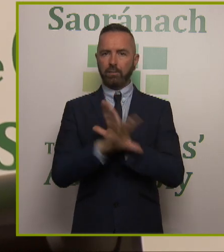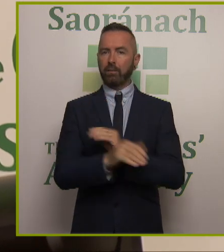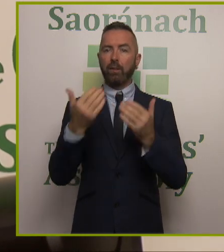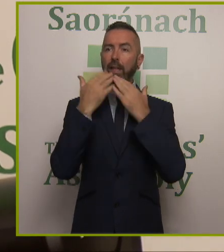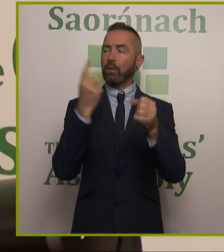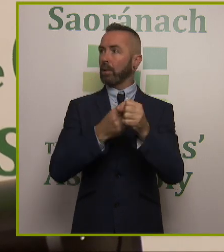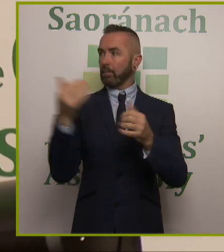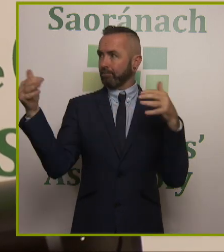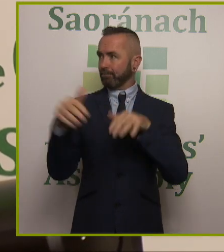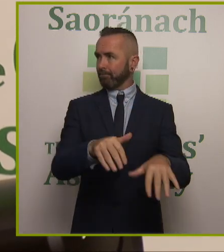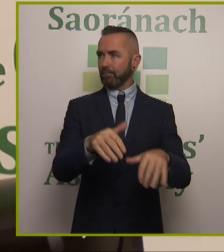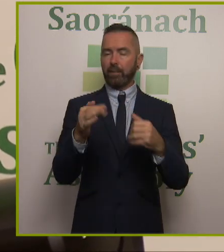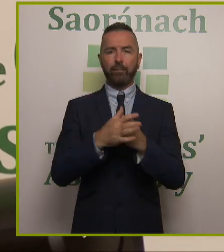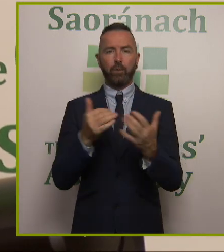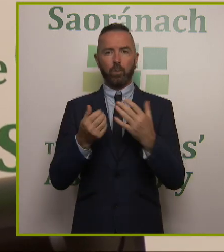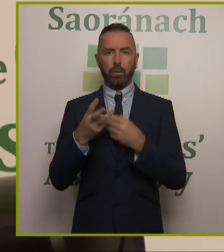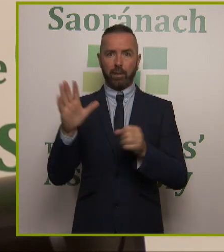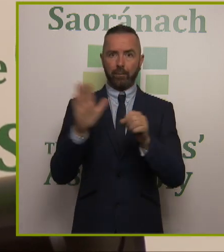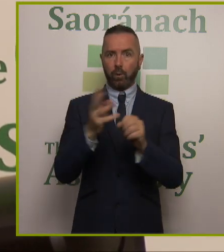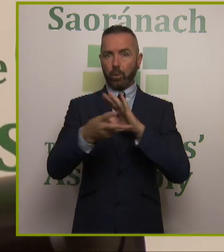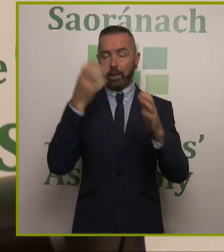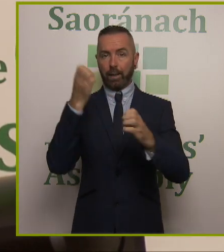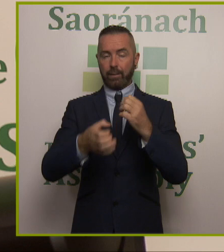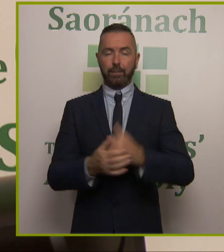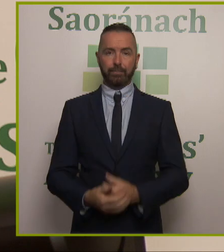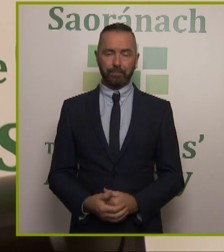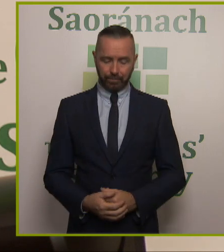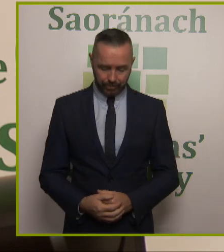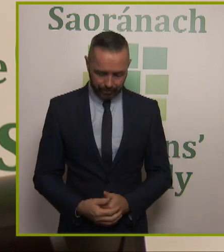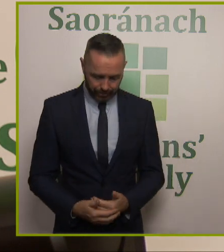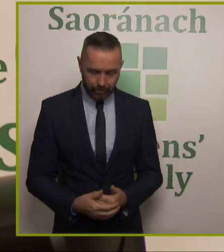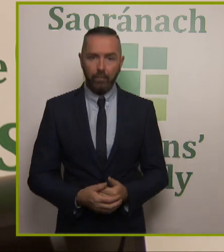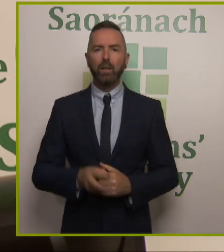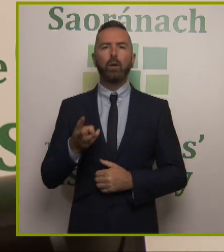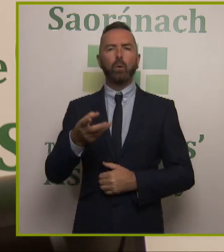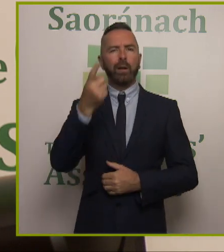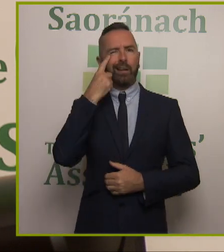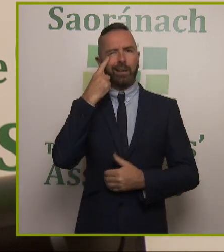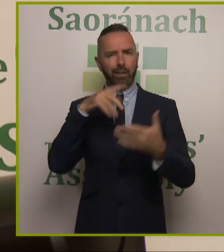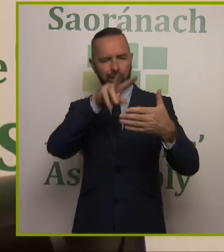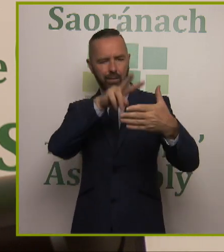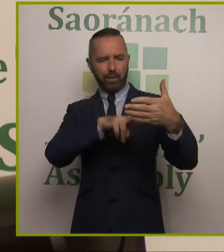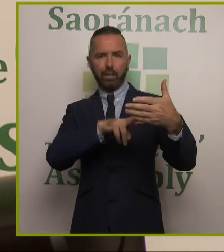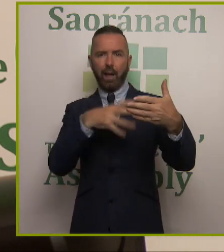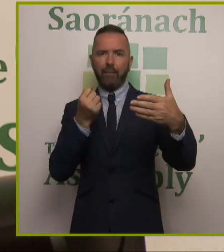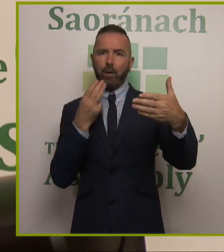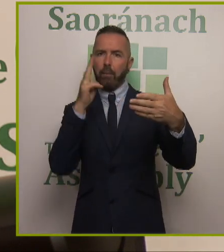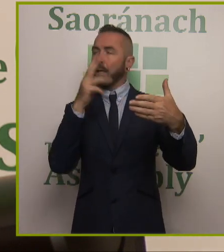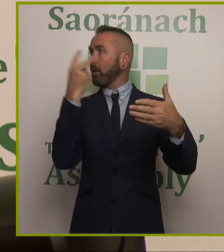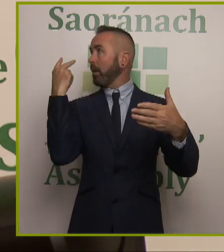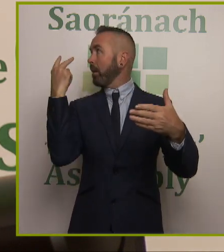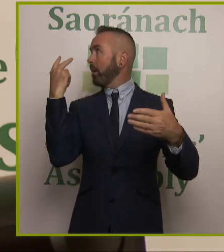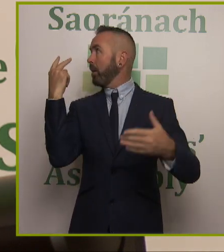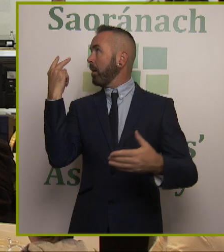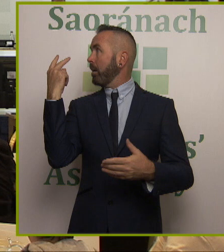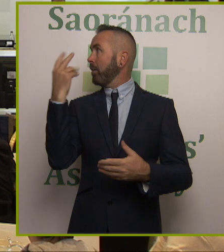for being here for what is going to be another full weekend. You'll see that we have a picture up here from